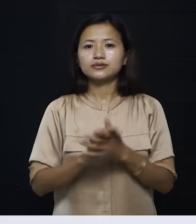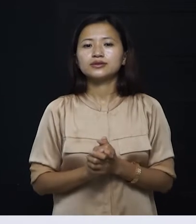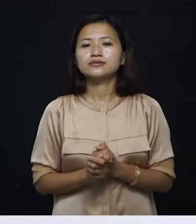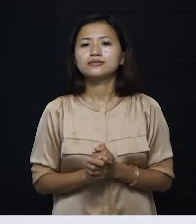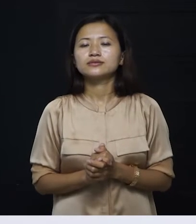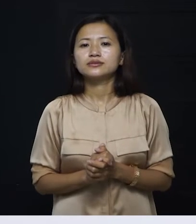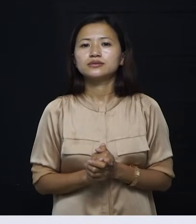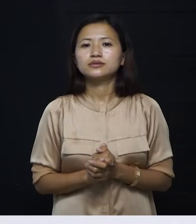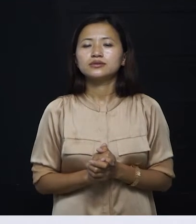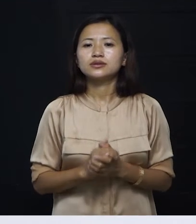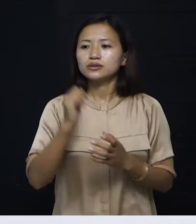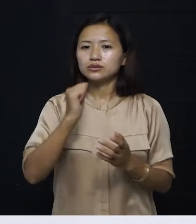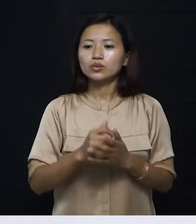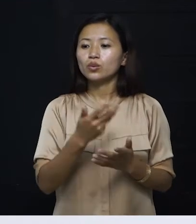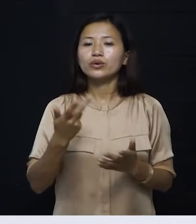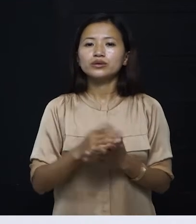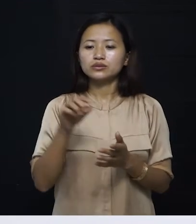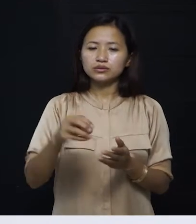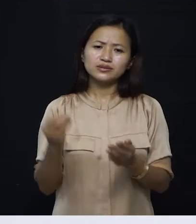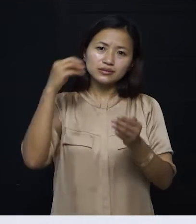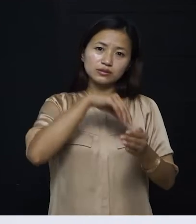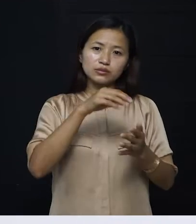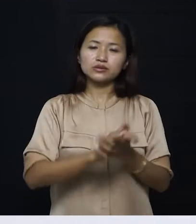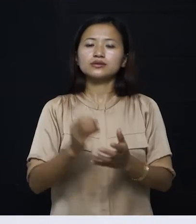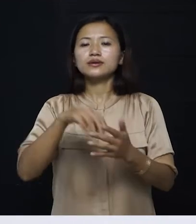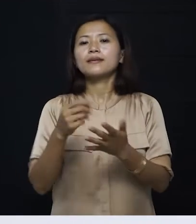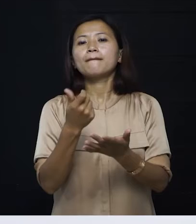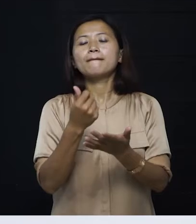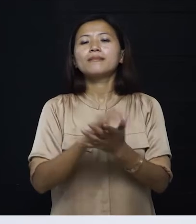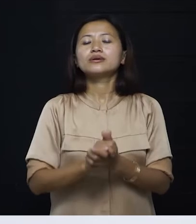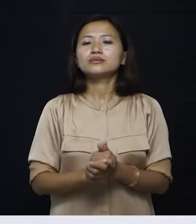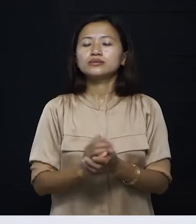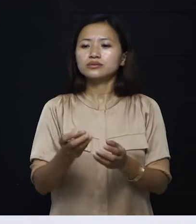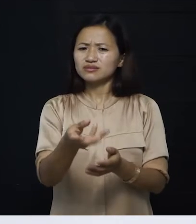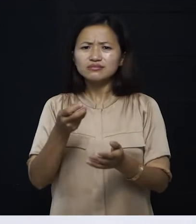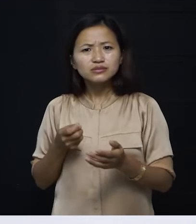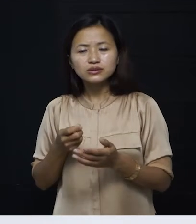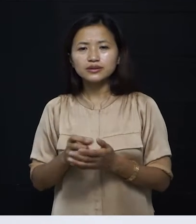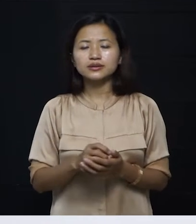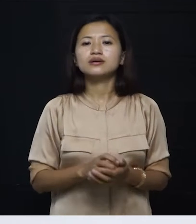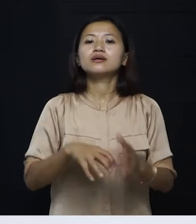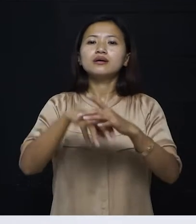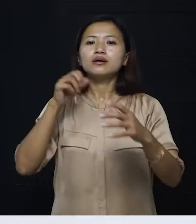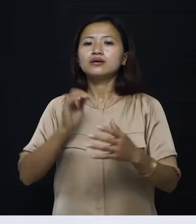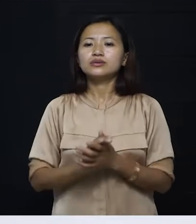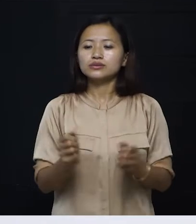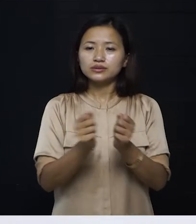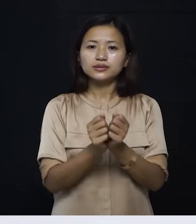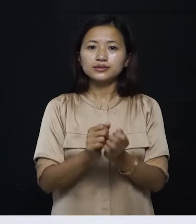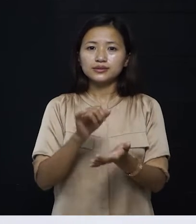money. Okay, so where you will deposit the money, if you want to withdraw it, okay, you will be able to do that with